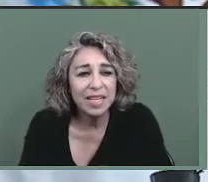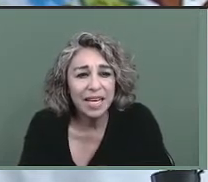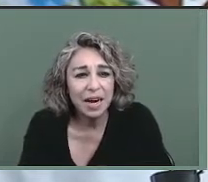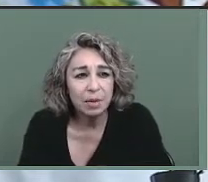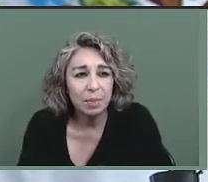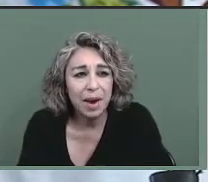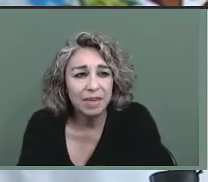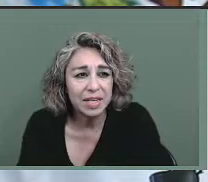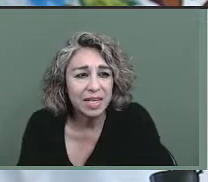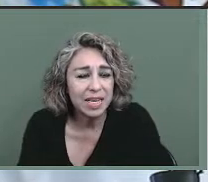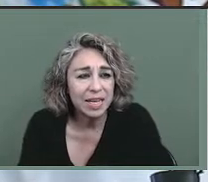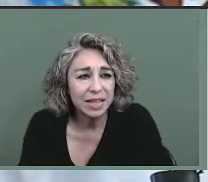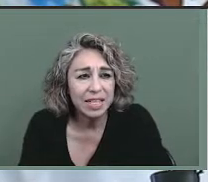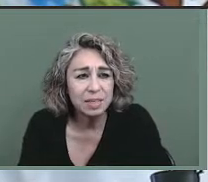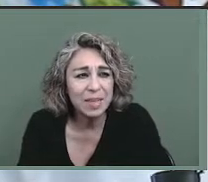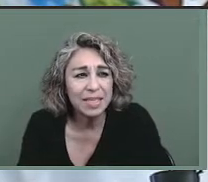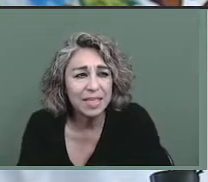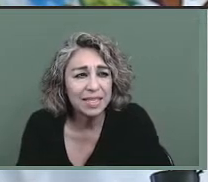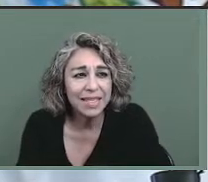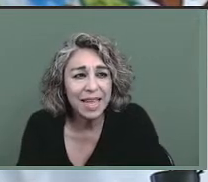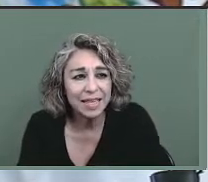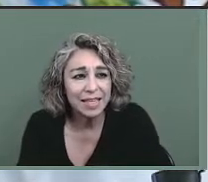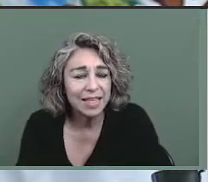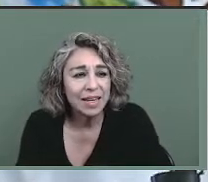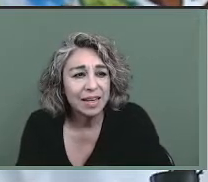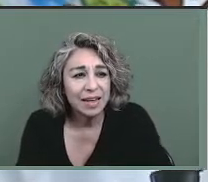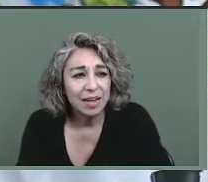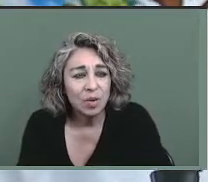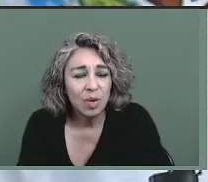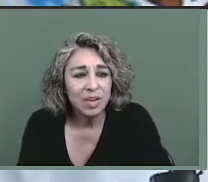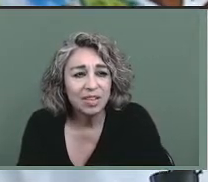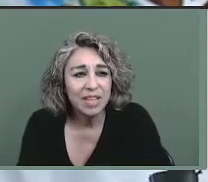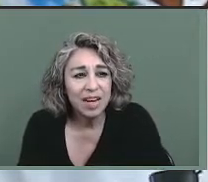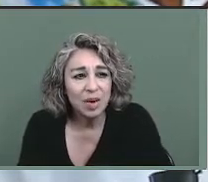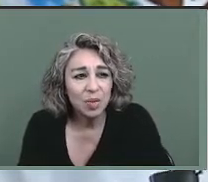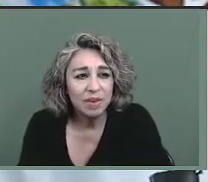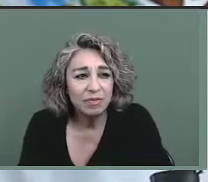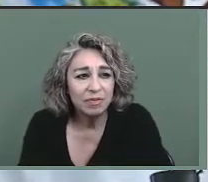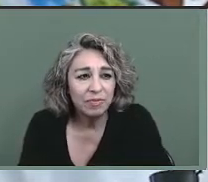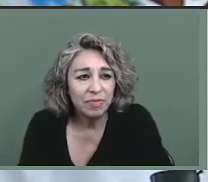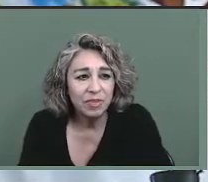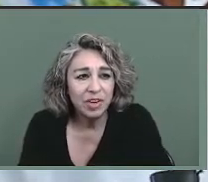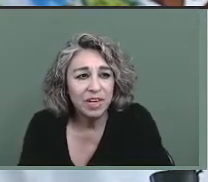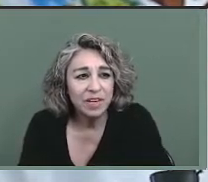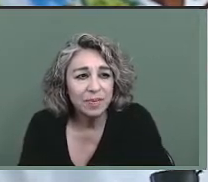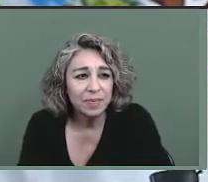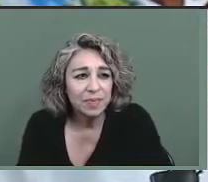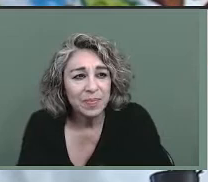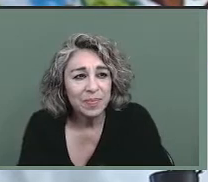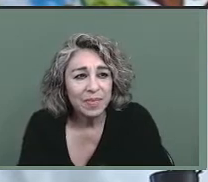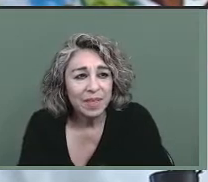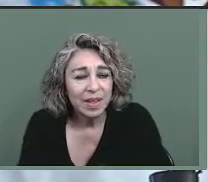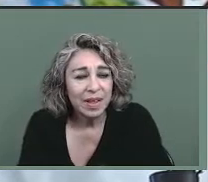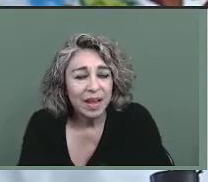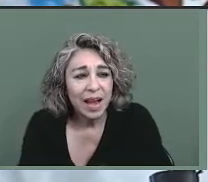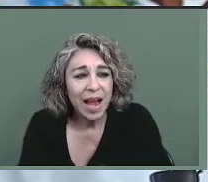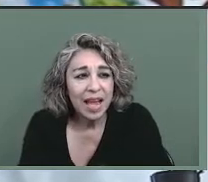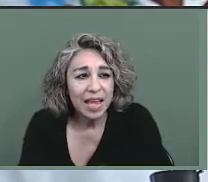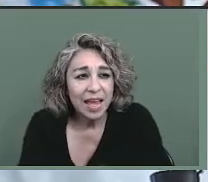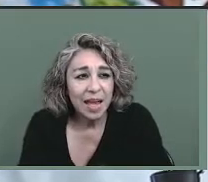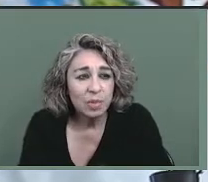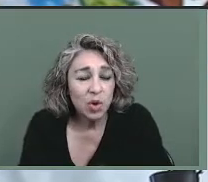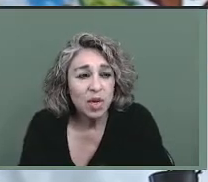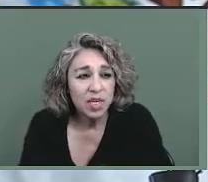are you going to take it out of poverty? These Mexicans say it while you stand on one foot.